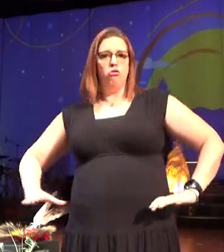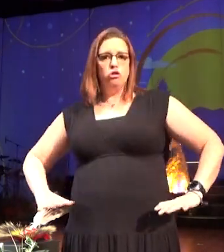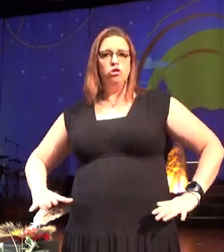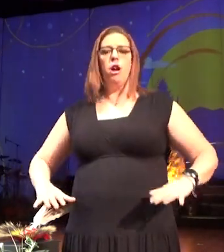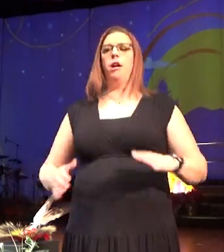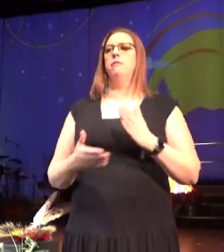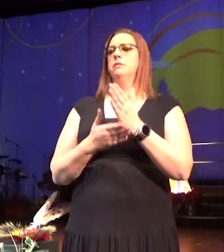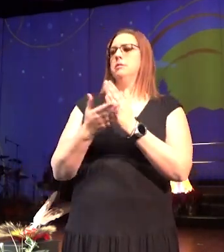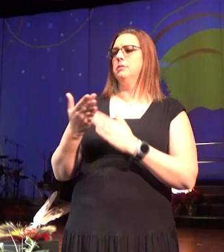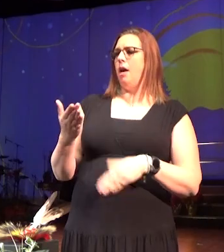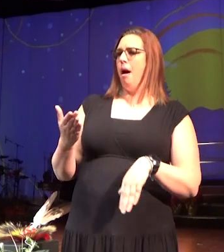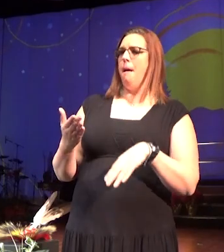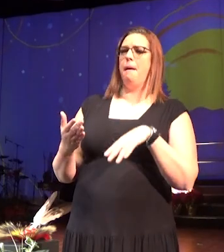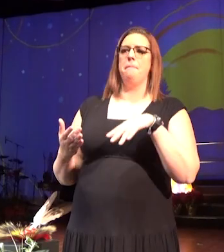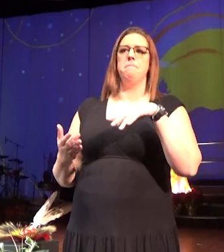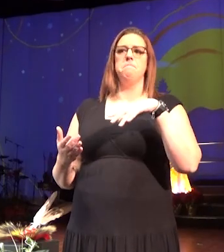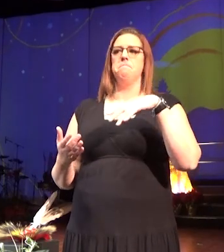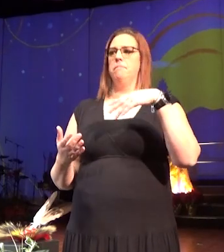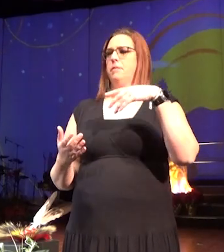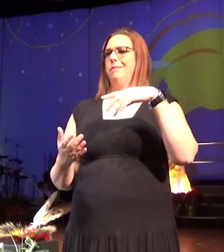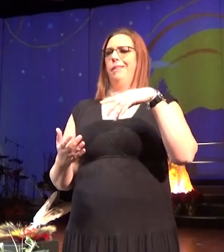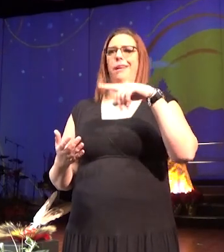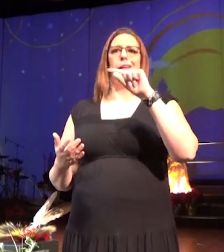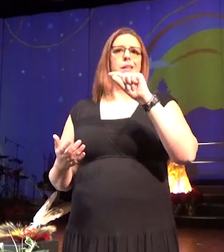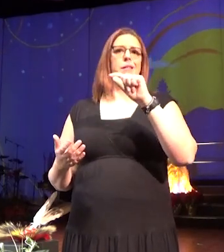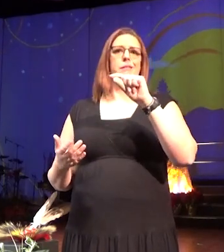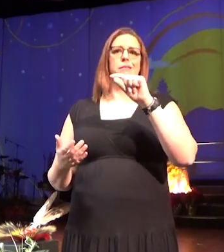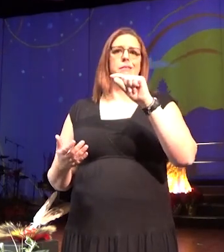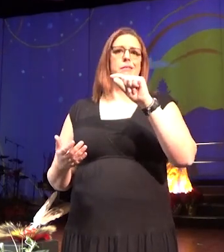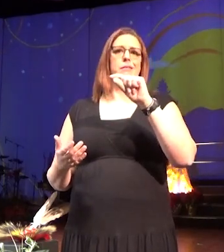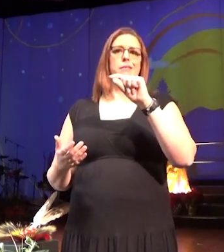Tibetans, from Bangkok, Thailand, Russia,